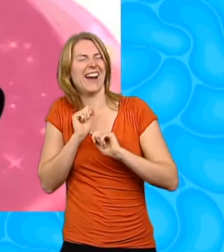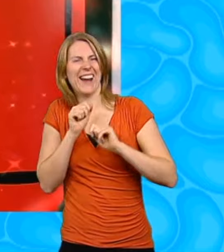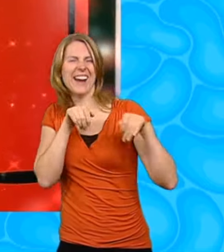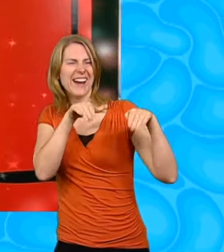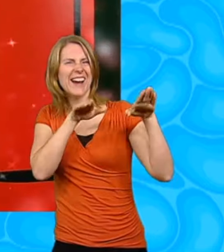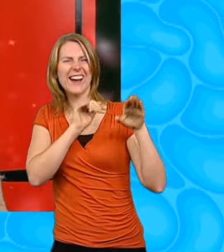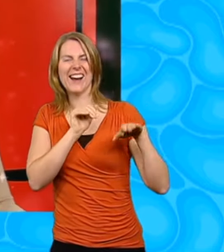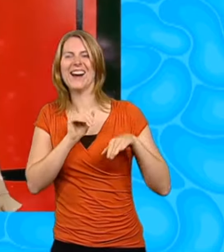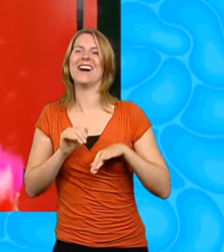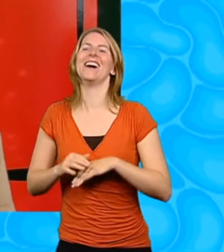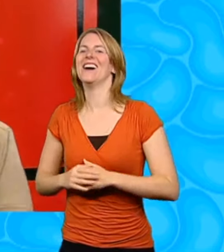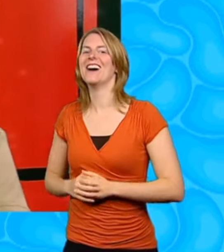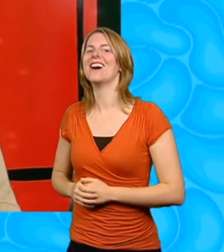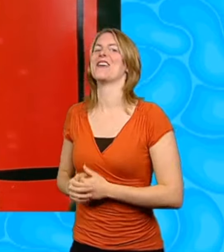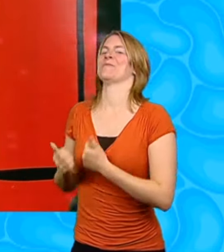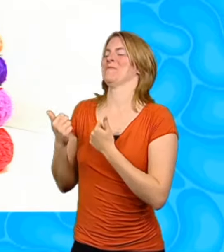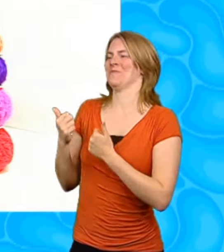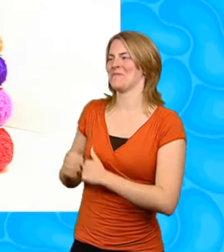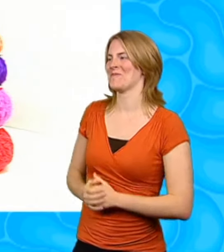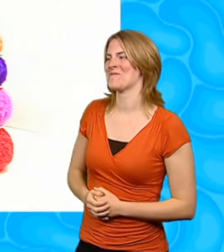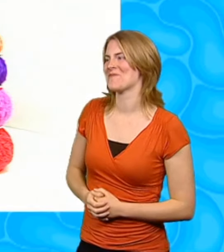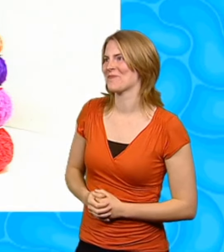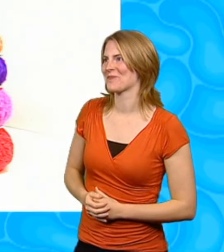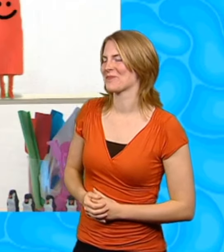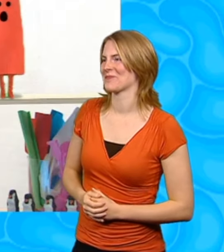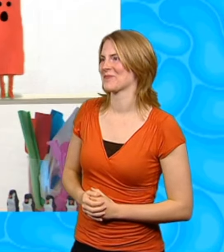Hey, hey, hey, take it away.